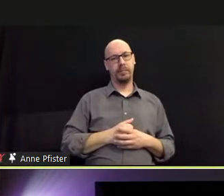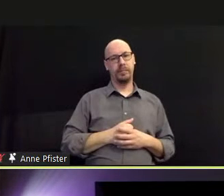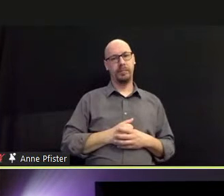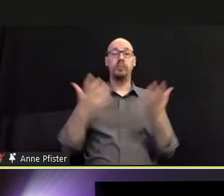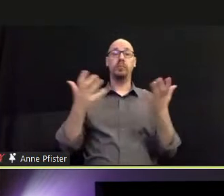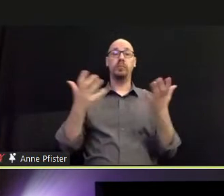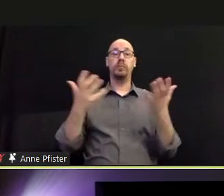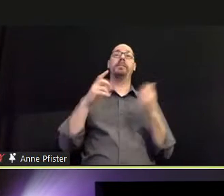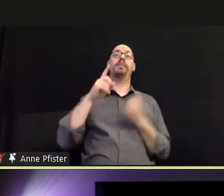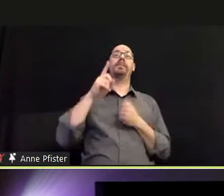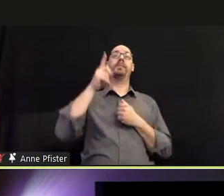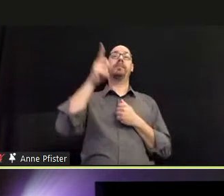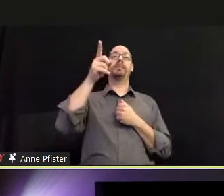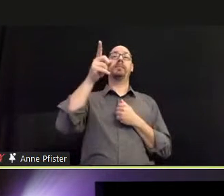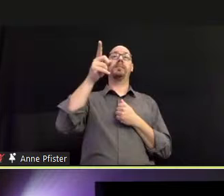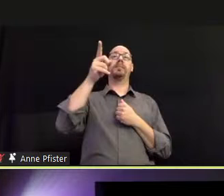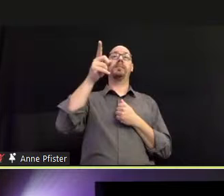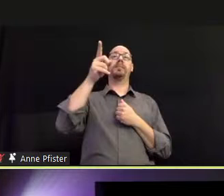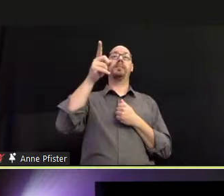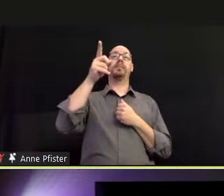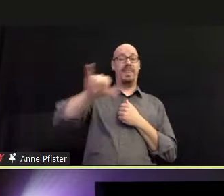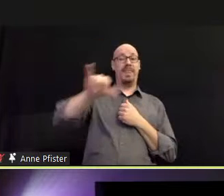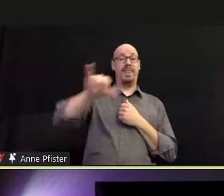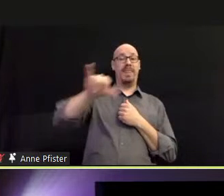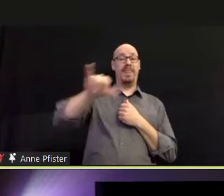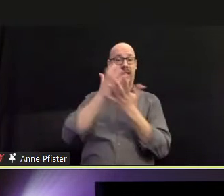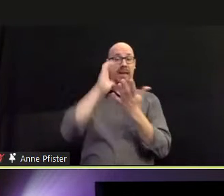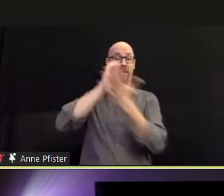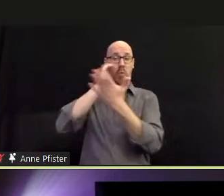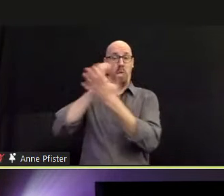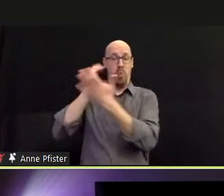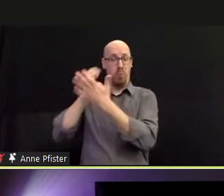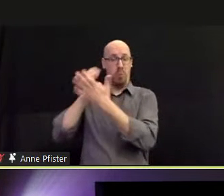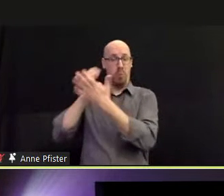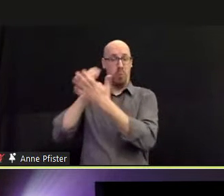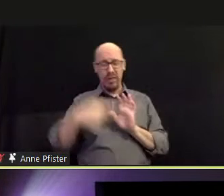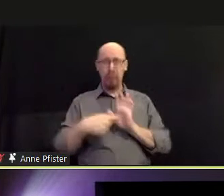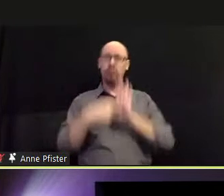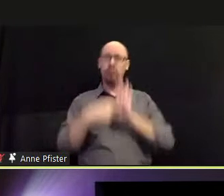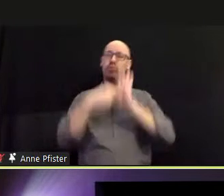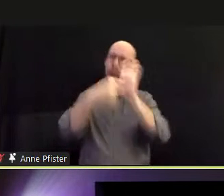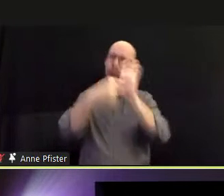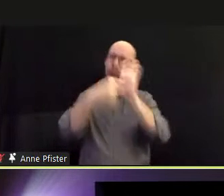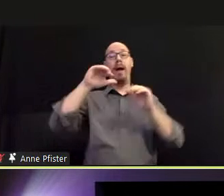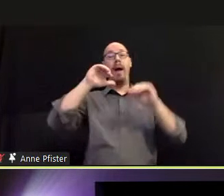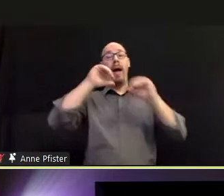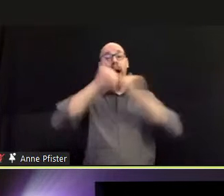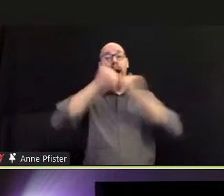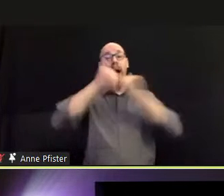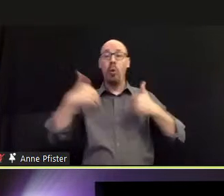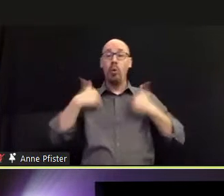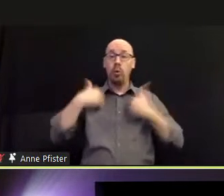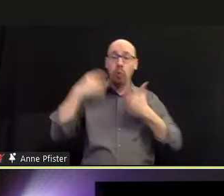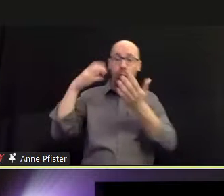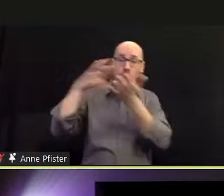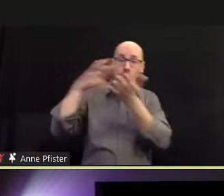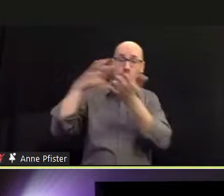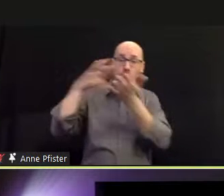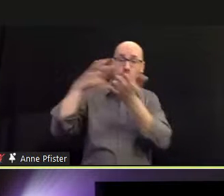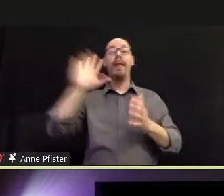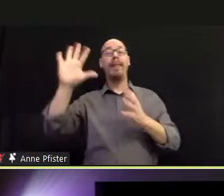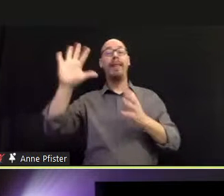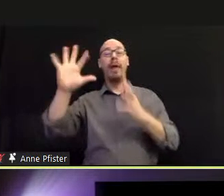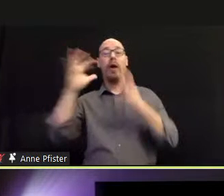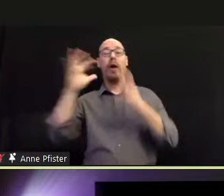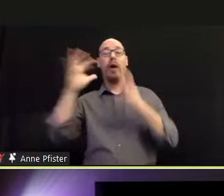So this collection of photos showcases how these youth lived and learned, what they valued, how they participated, and the ways they chose